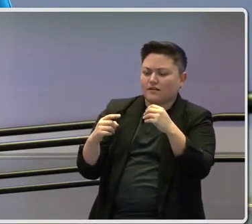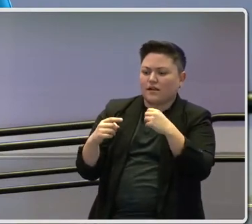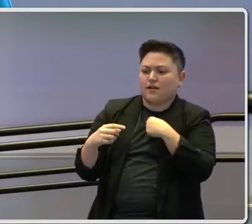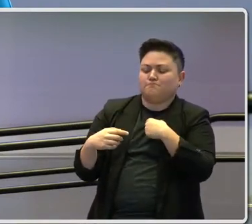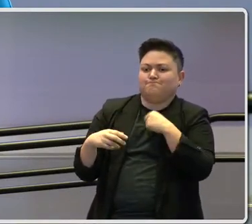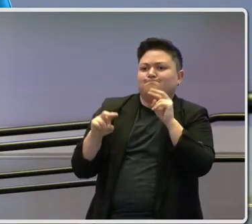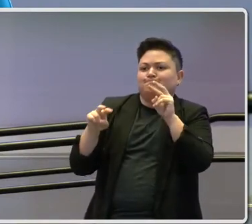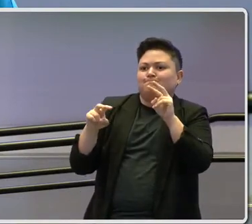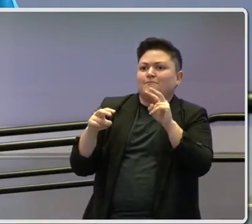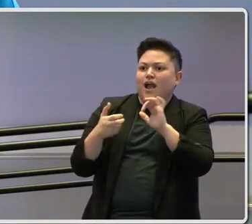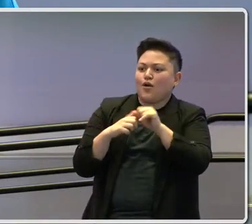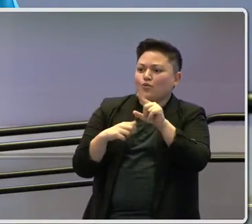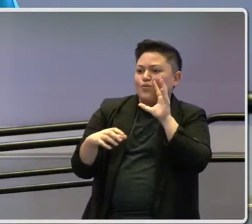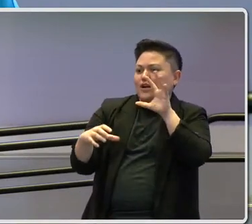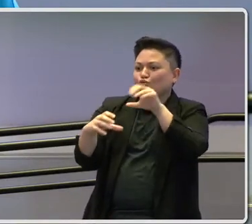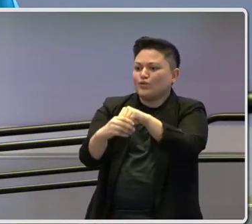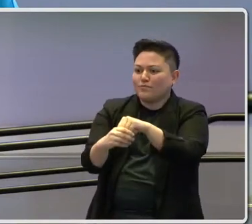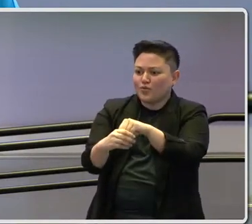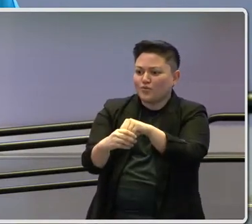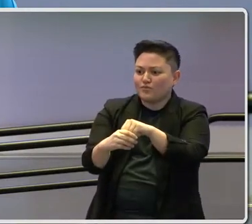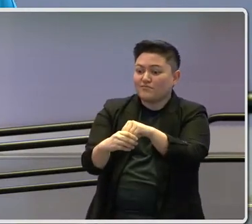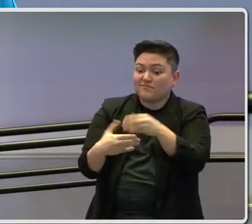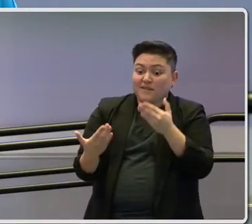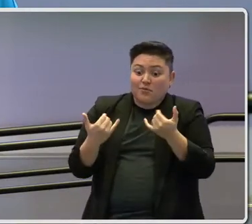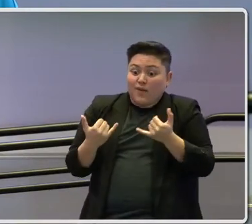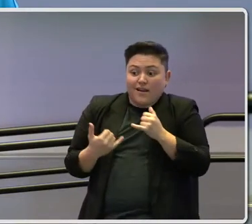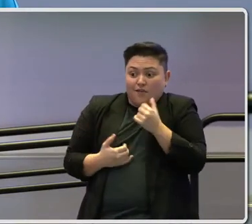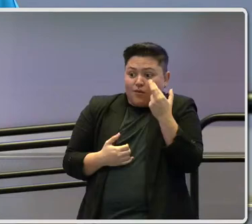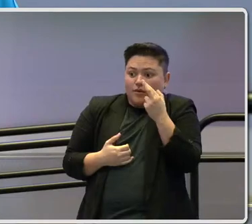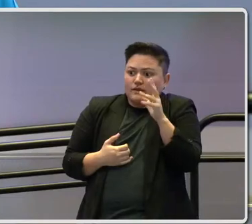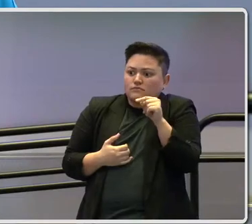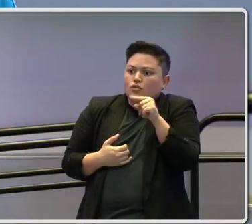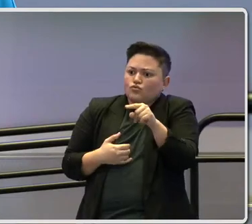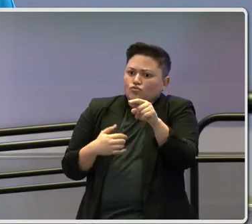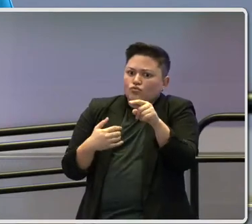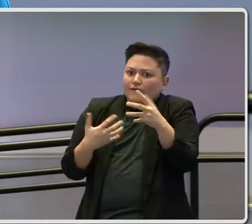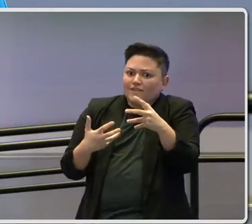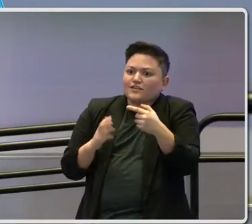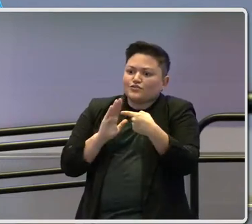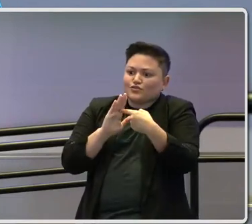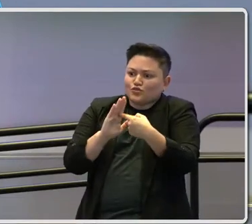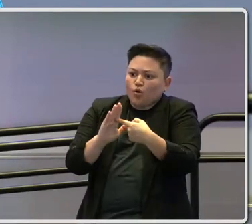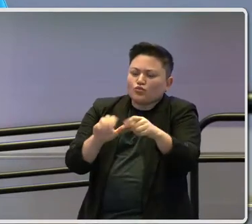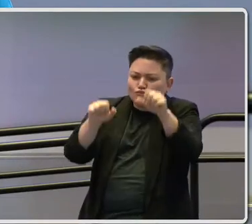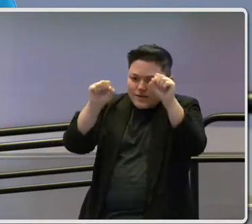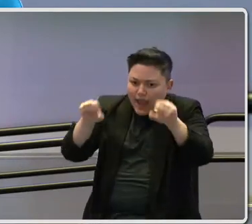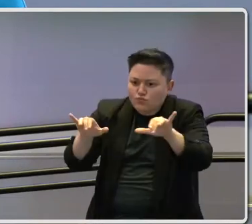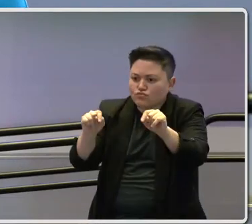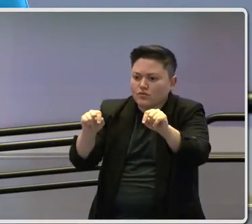you may at this point have not realized, but you already demonstrate that you can and you will.